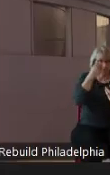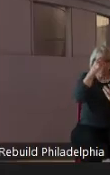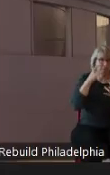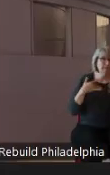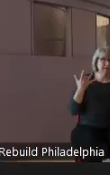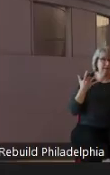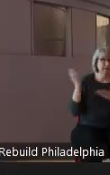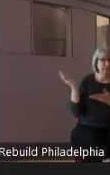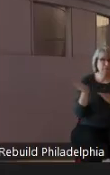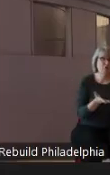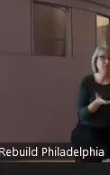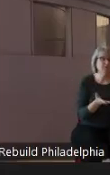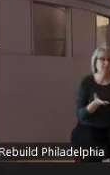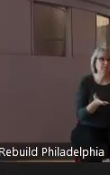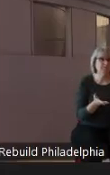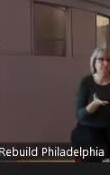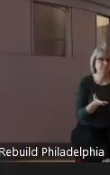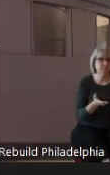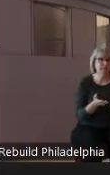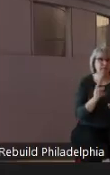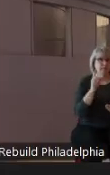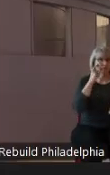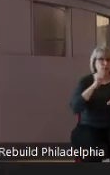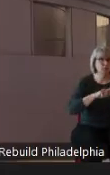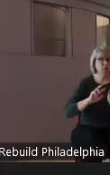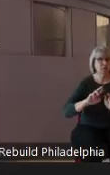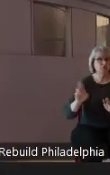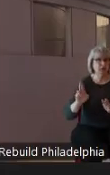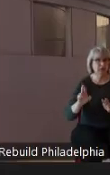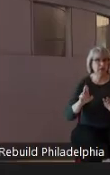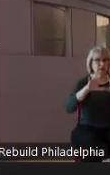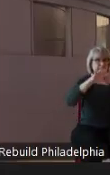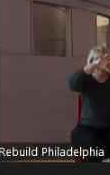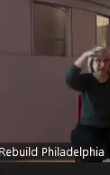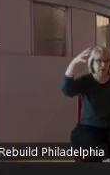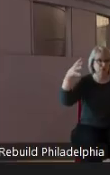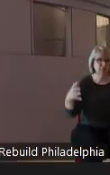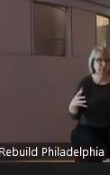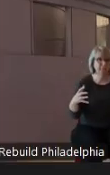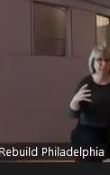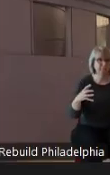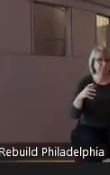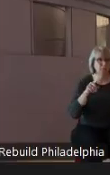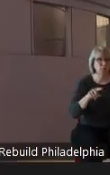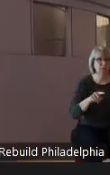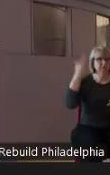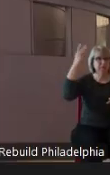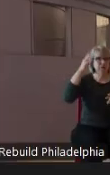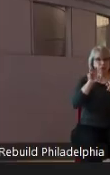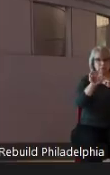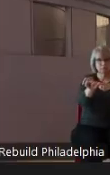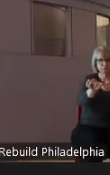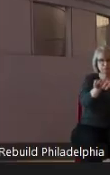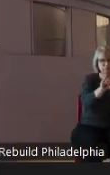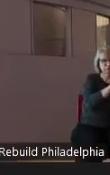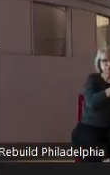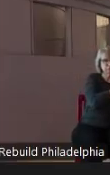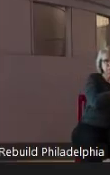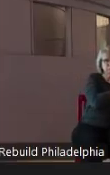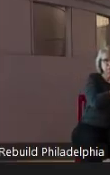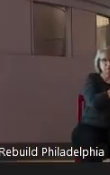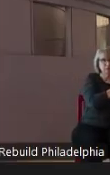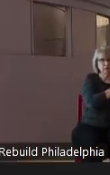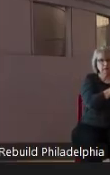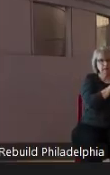in. The view on the right shows how the atrium will look during a speaker event with rows of chairs and spaces